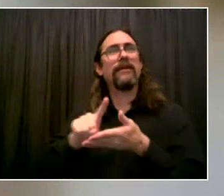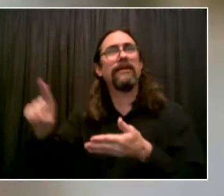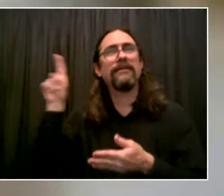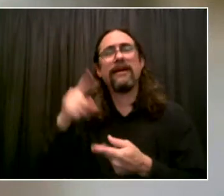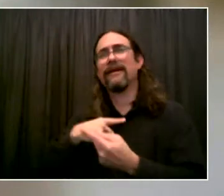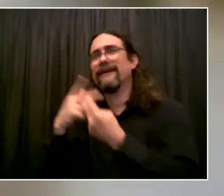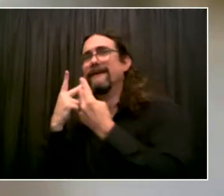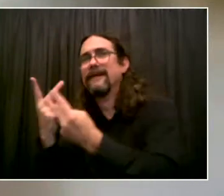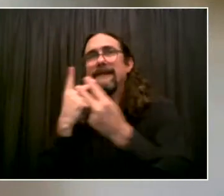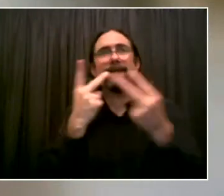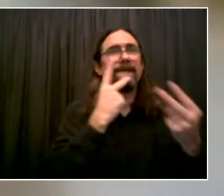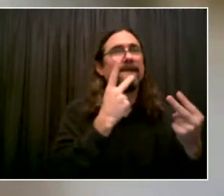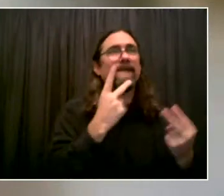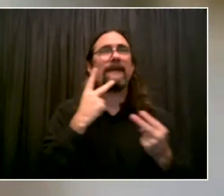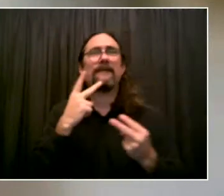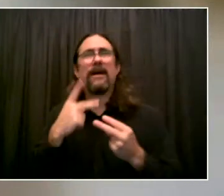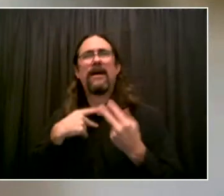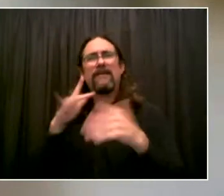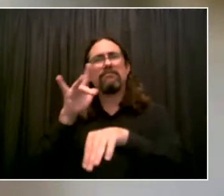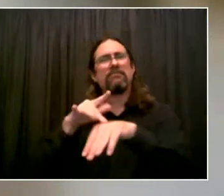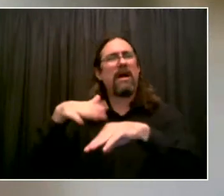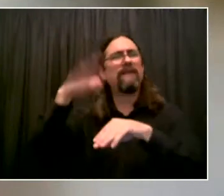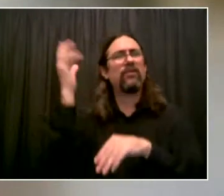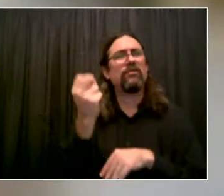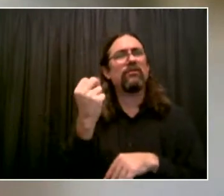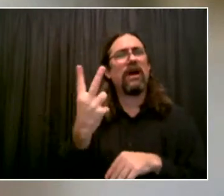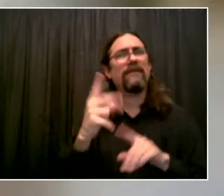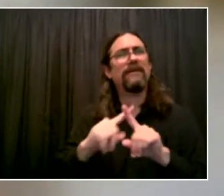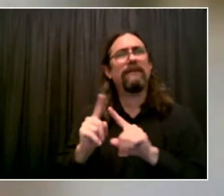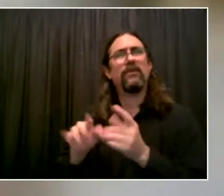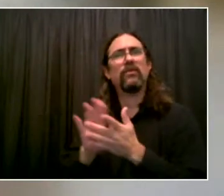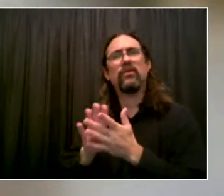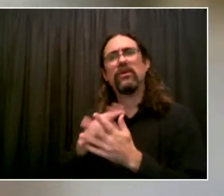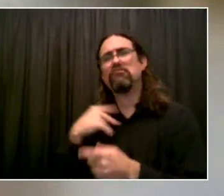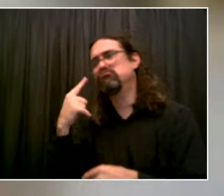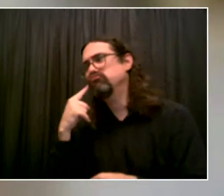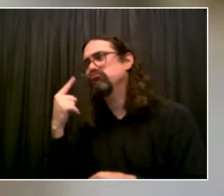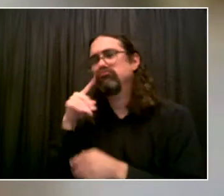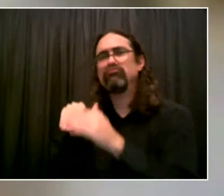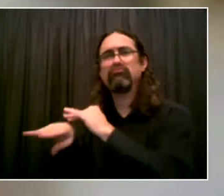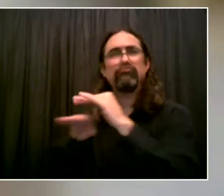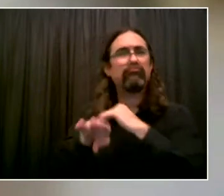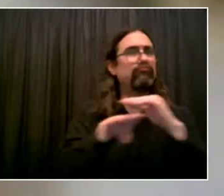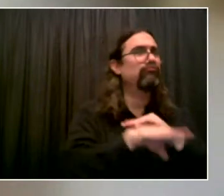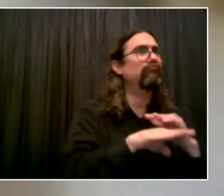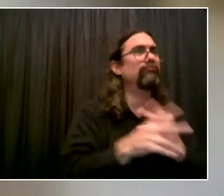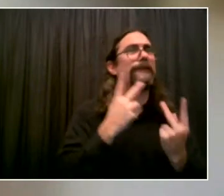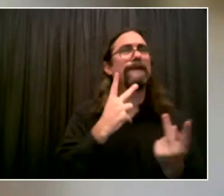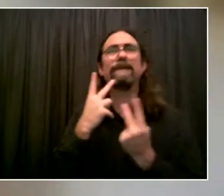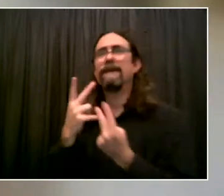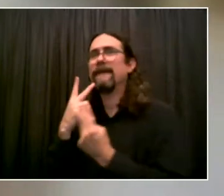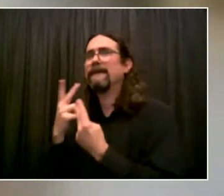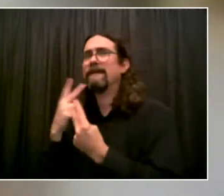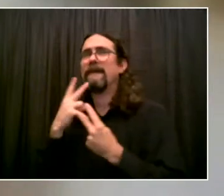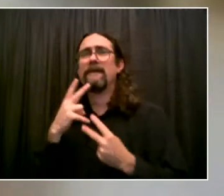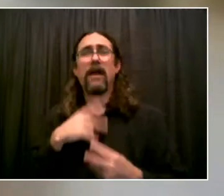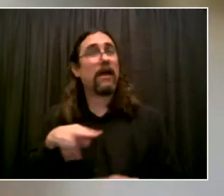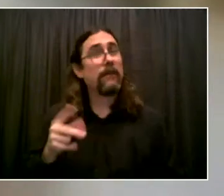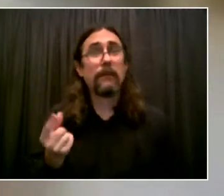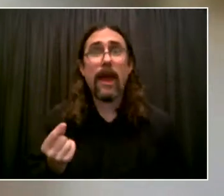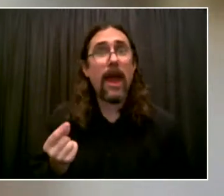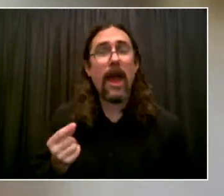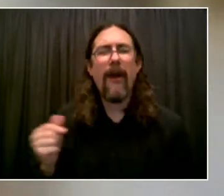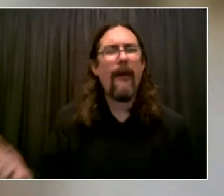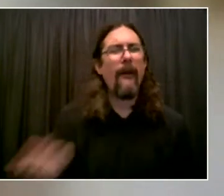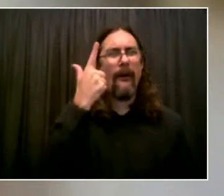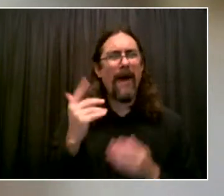every borough, and it felt so good to be back. Everywhere I went, I saw happy kids back in caring, welcoming schools.